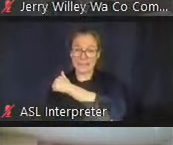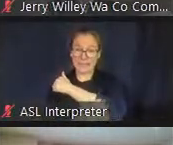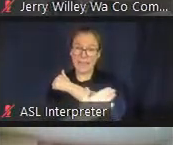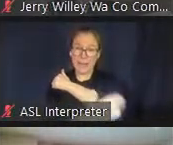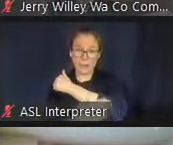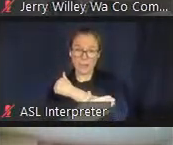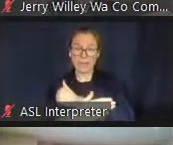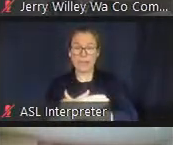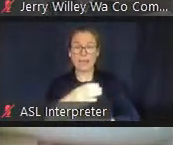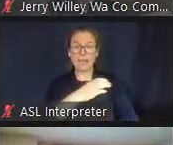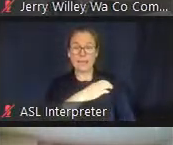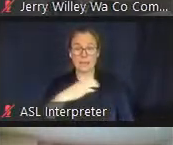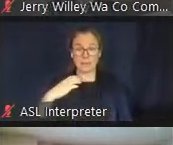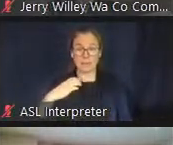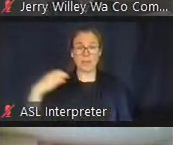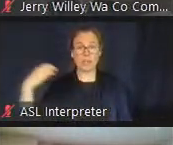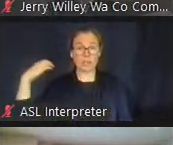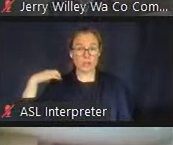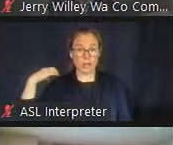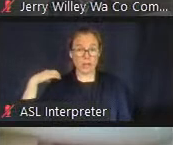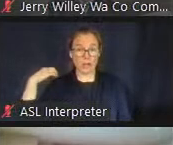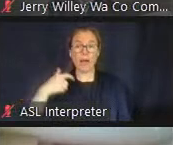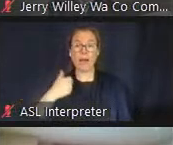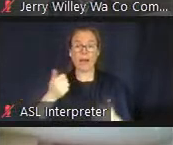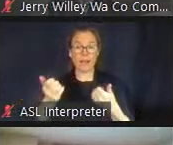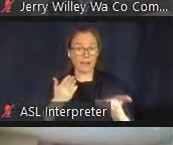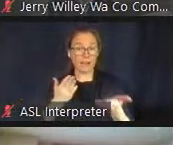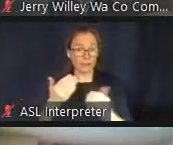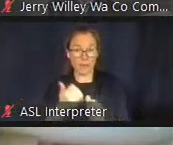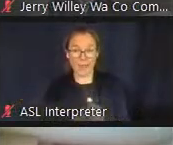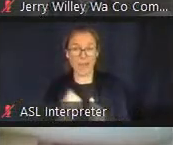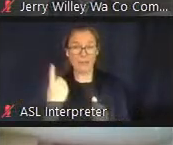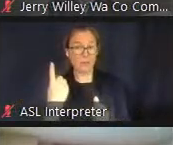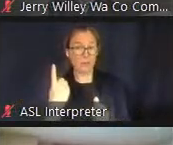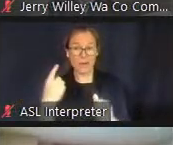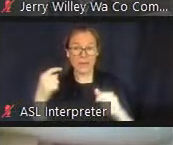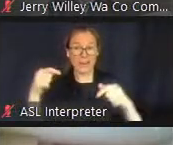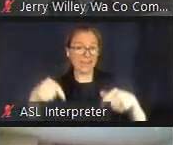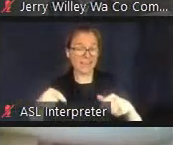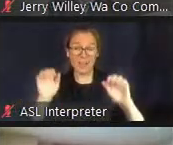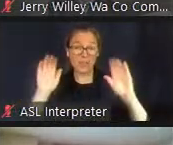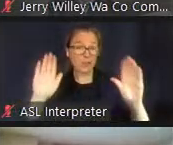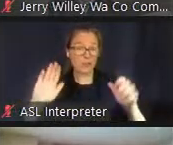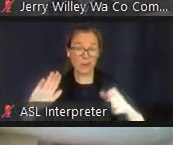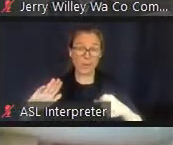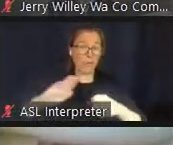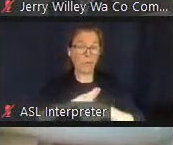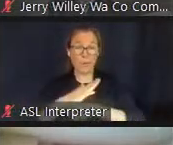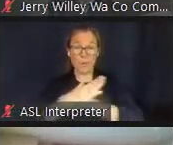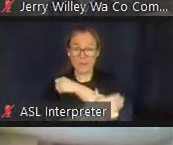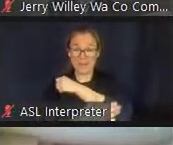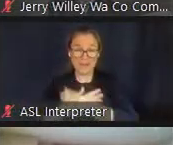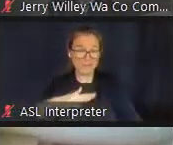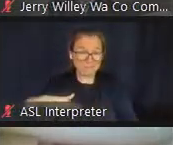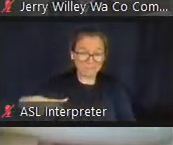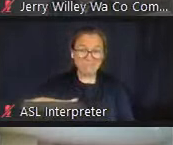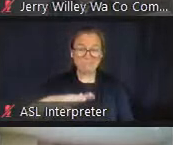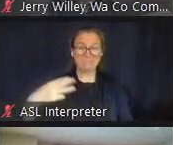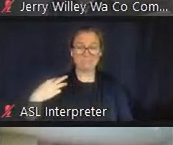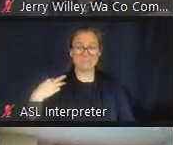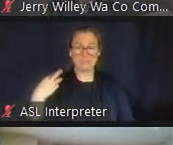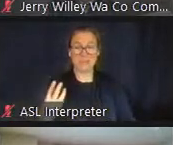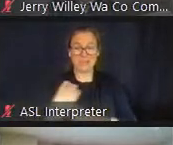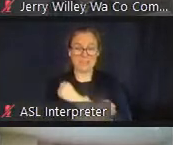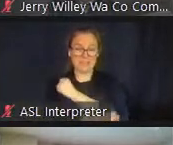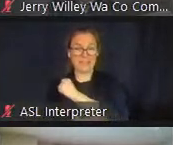I serve everyone in the great whole county that is Washington County. And